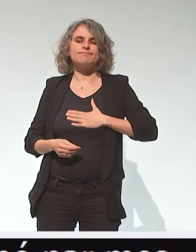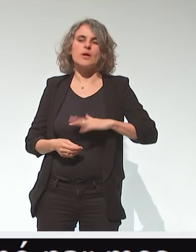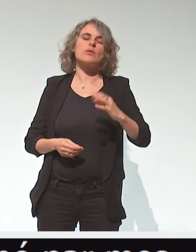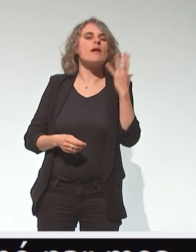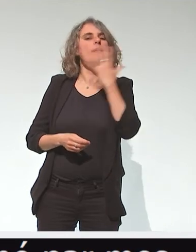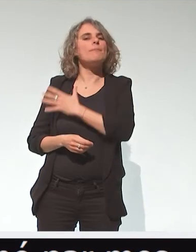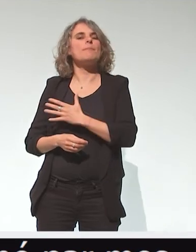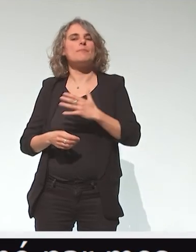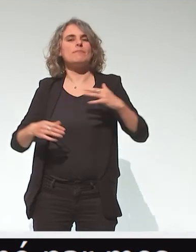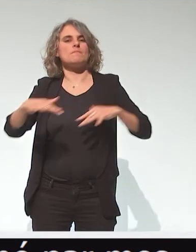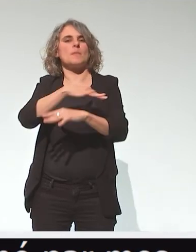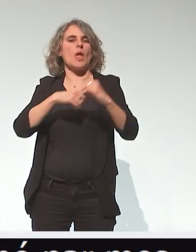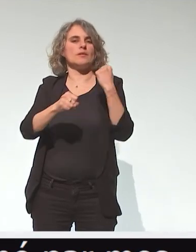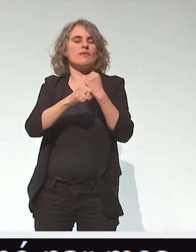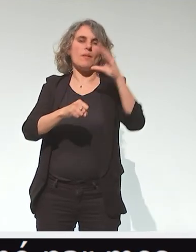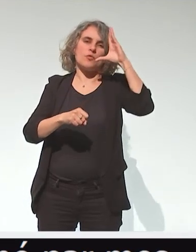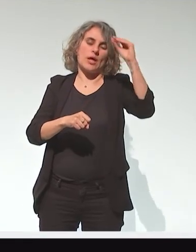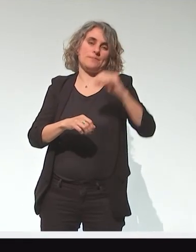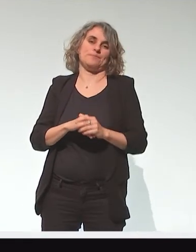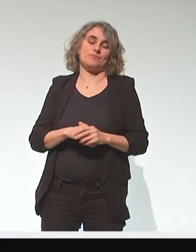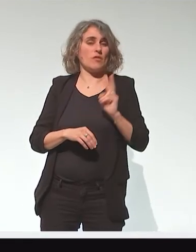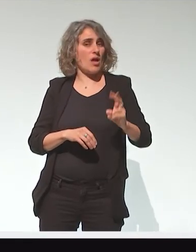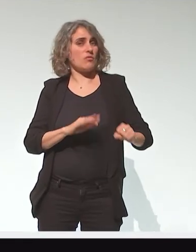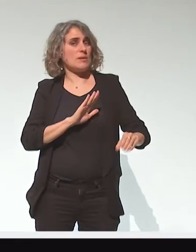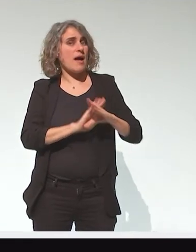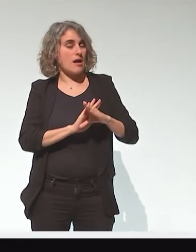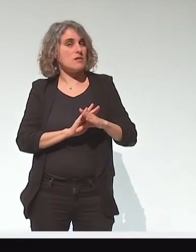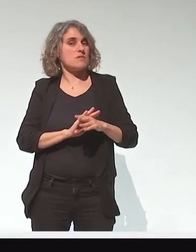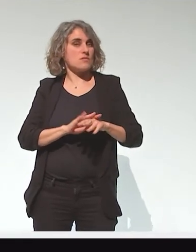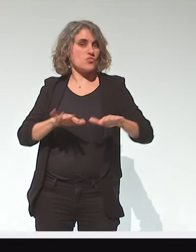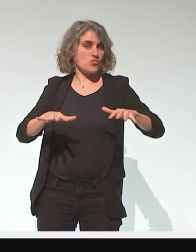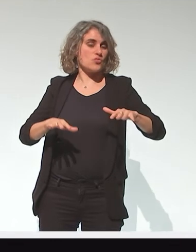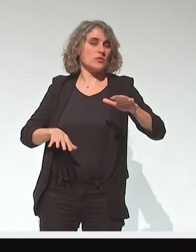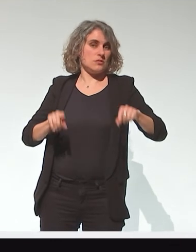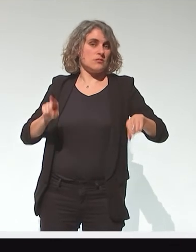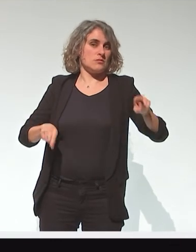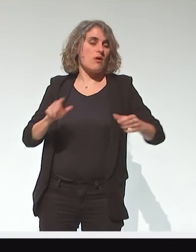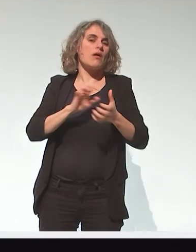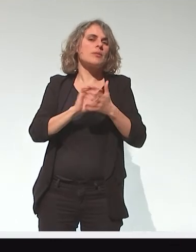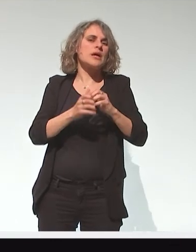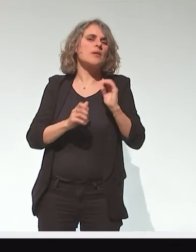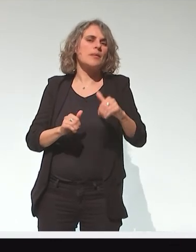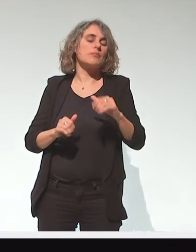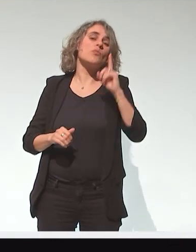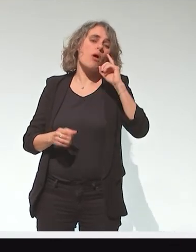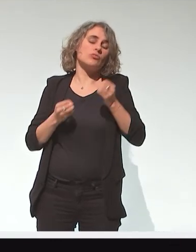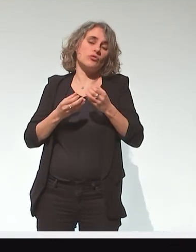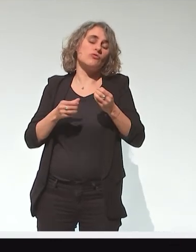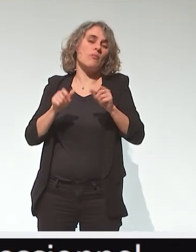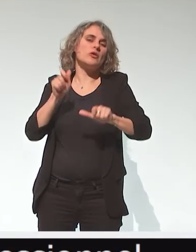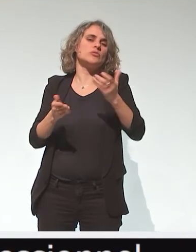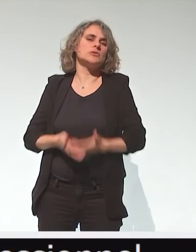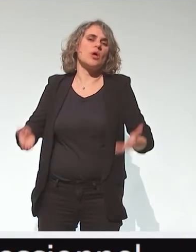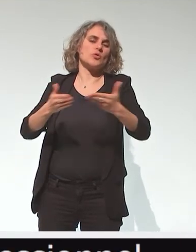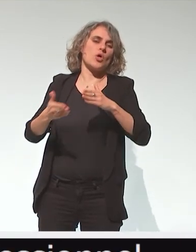And I feel very comfortable in this professional environment. It wasn't always the case in my